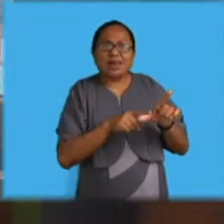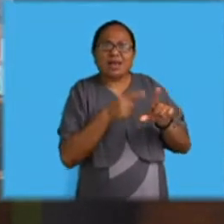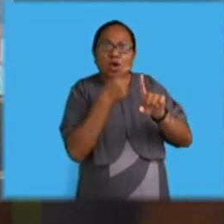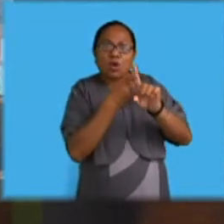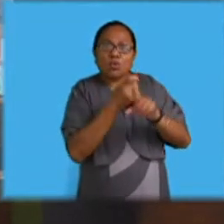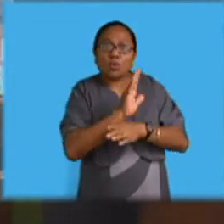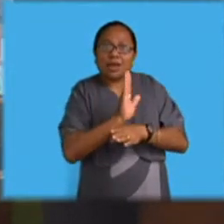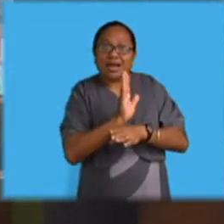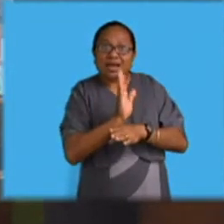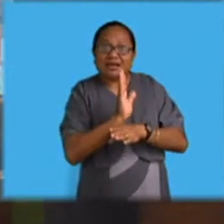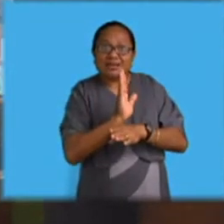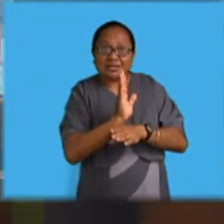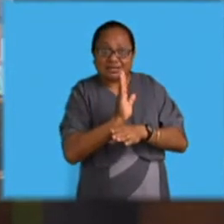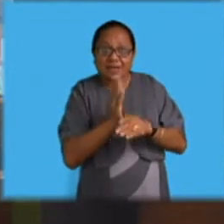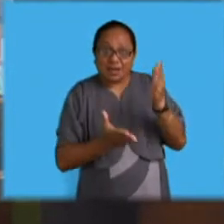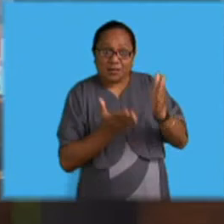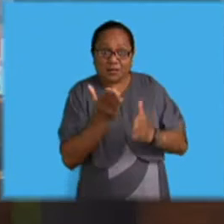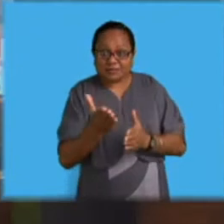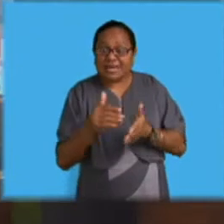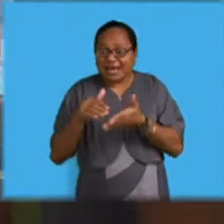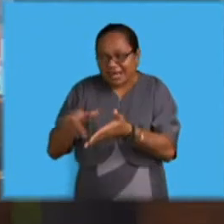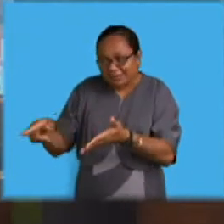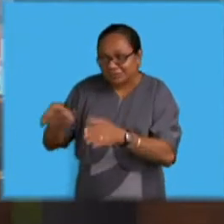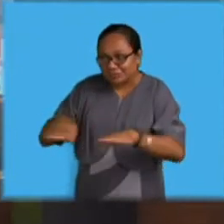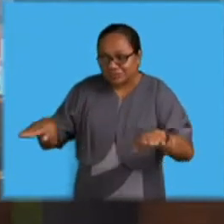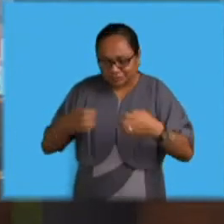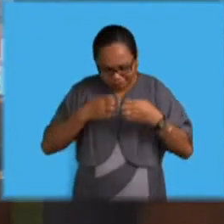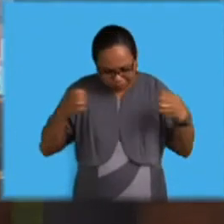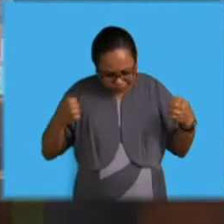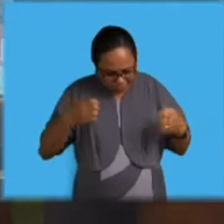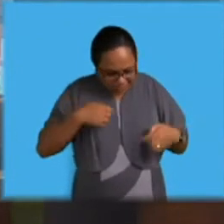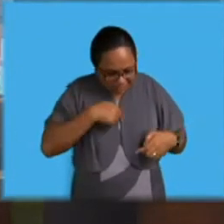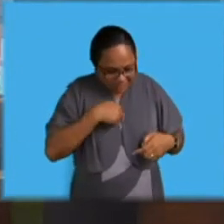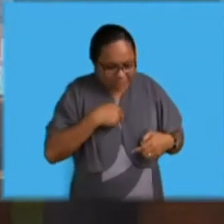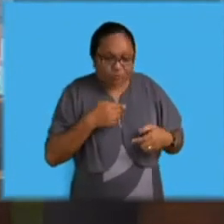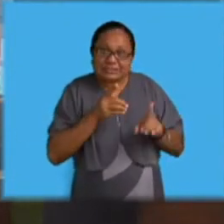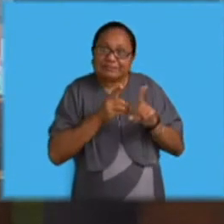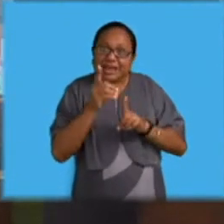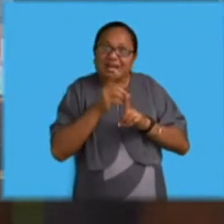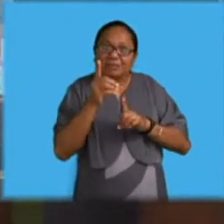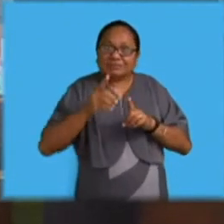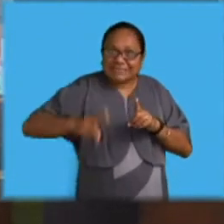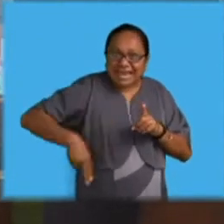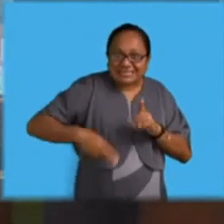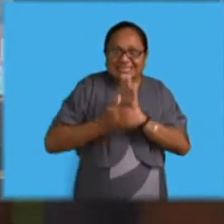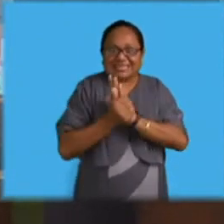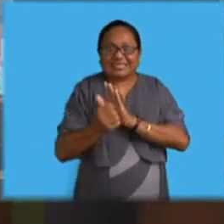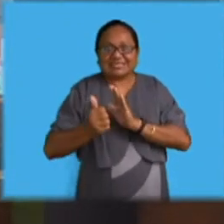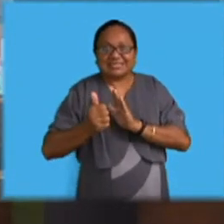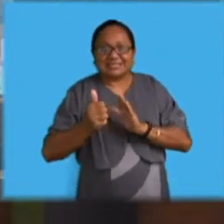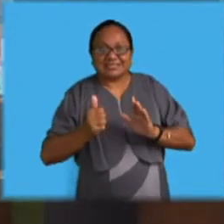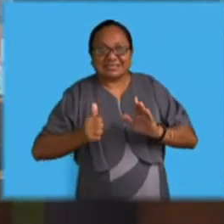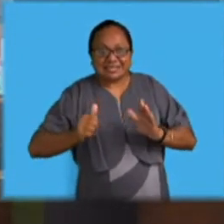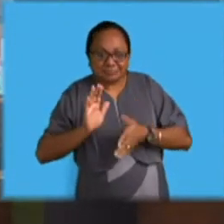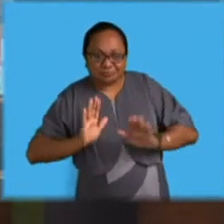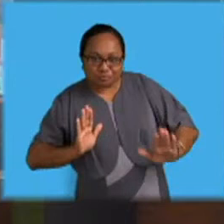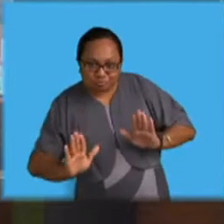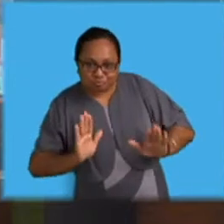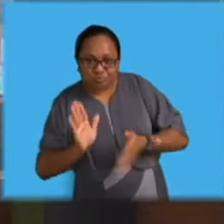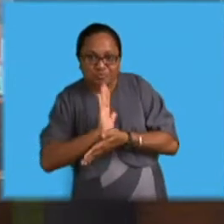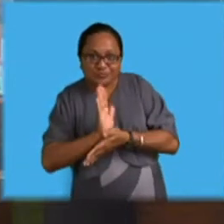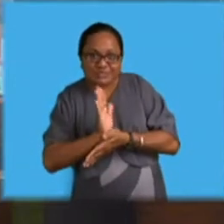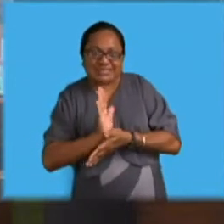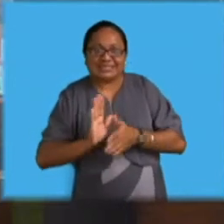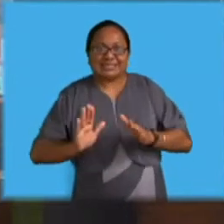competition challenges students to explore and develop talents in dance, art and drama. And I encourage some of the members here, if they have time, to go